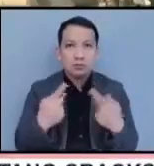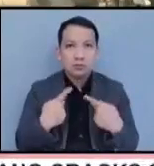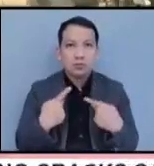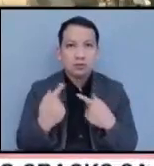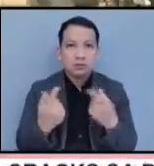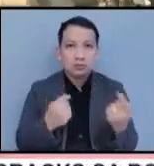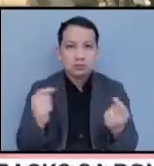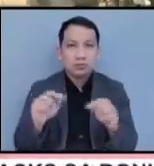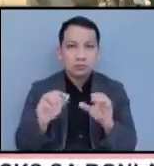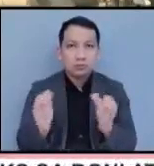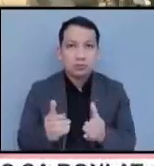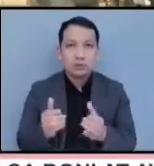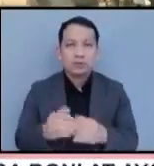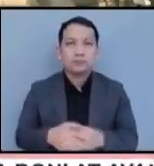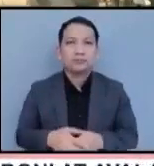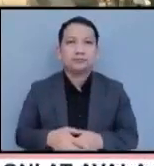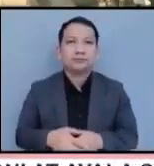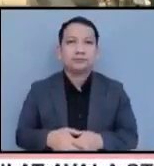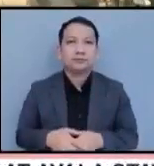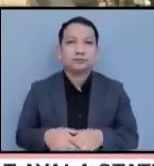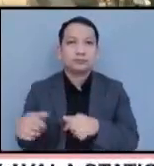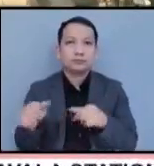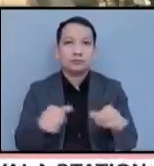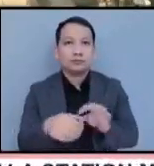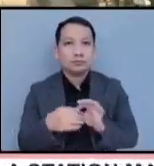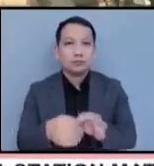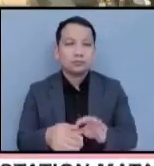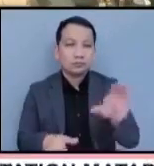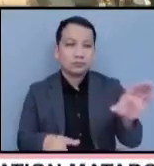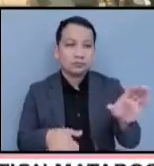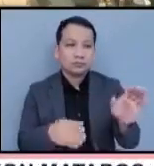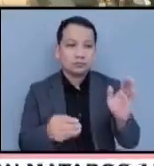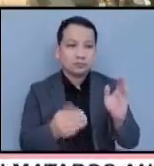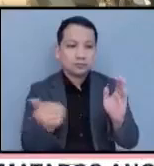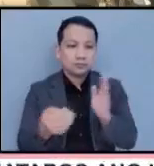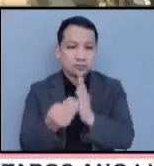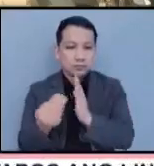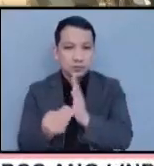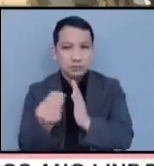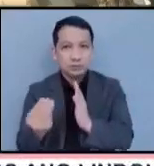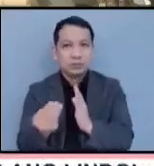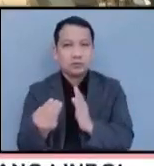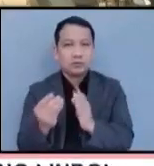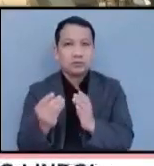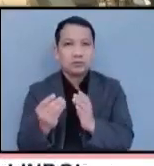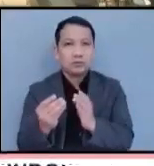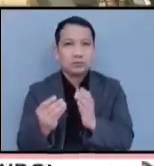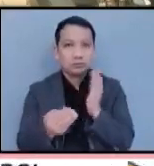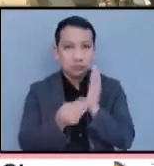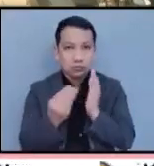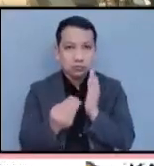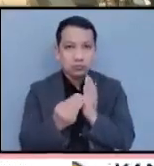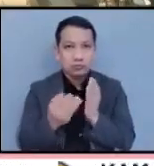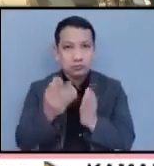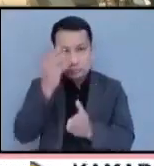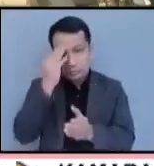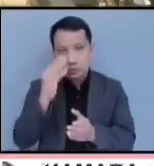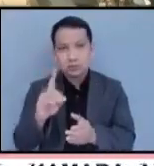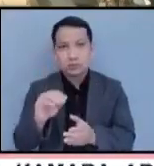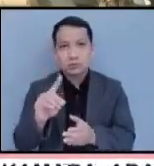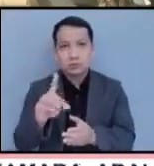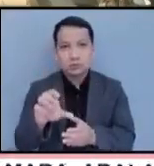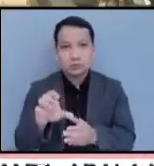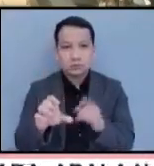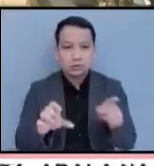classes. Others, we shifted to modular distance learning. Ang DOLE May Tupad program kung